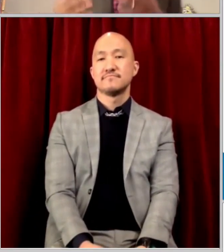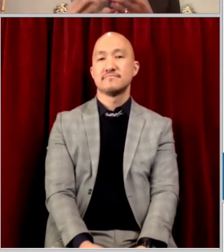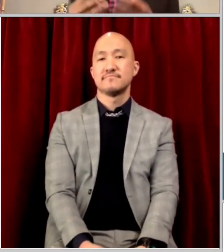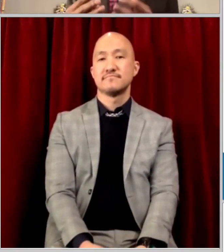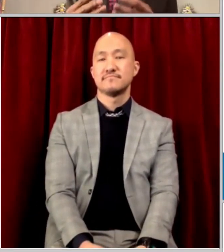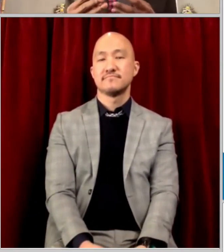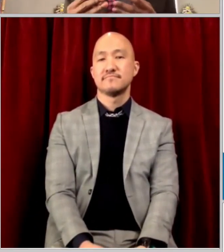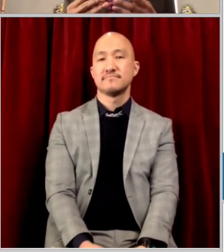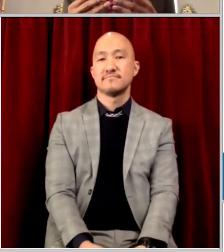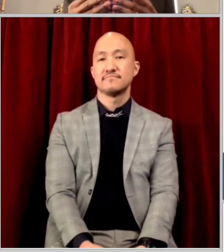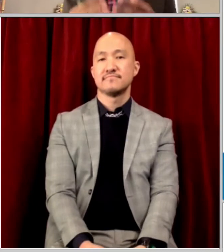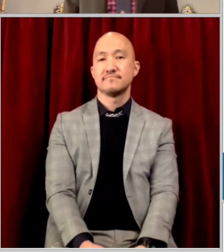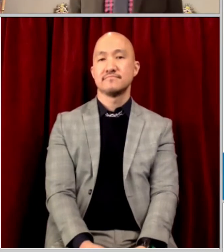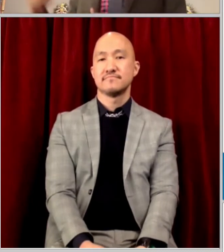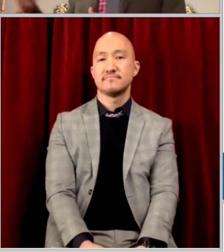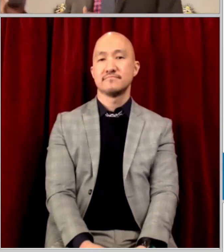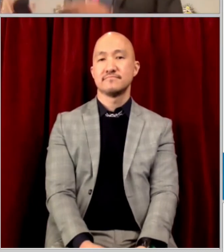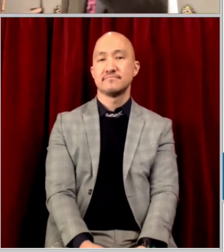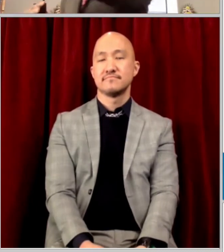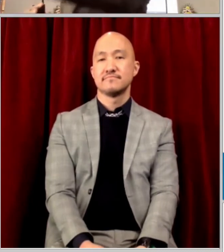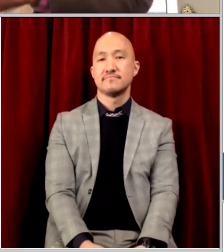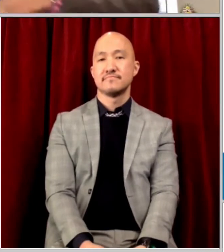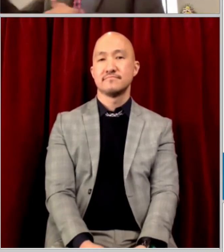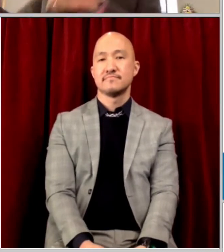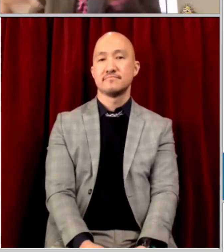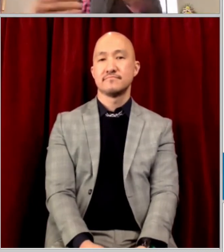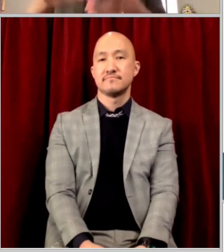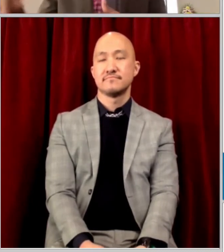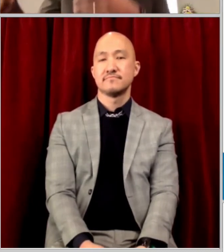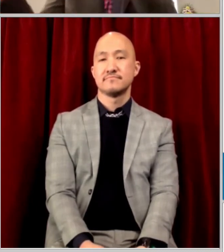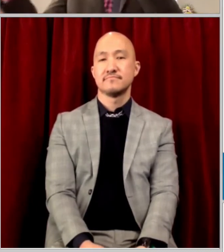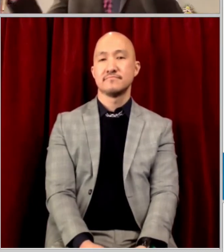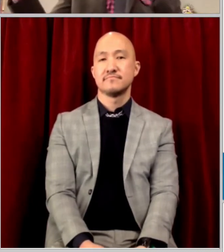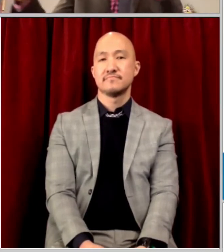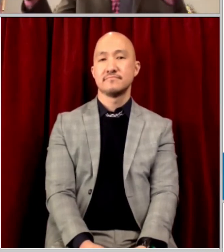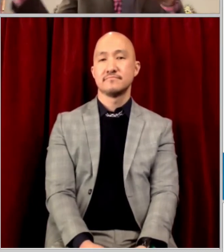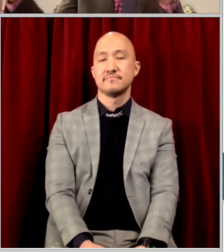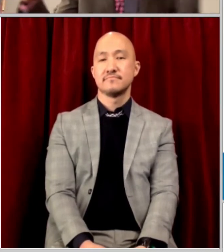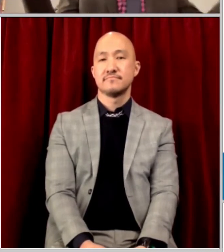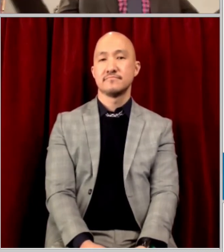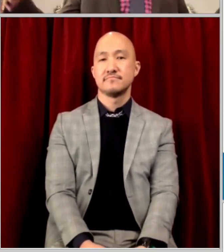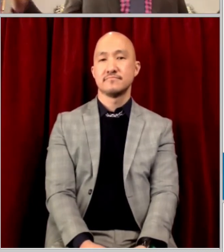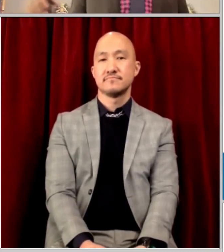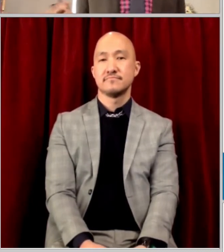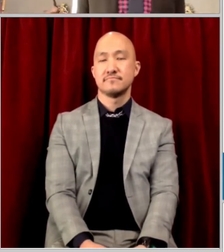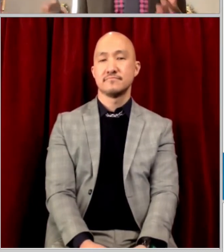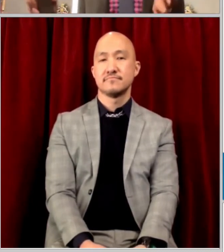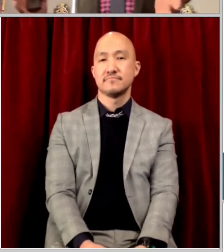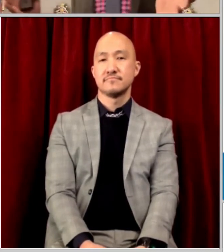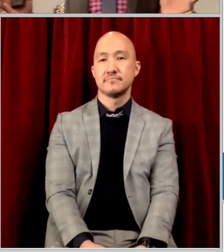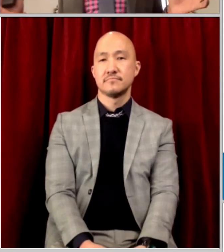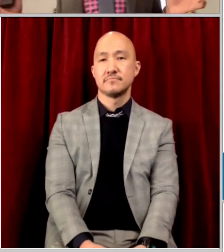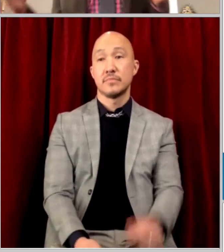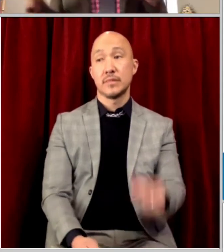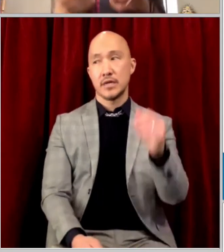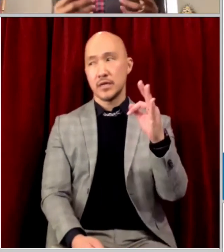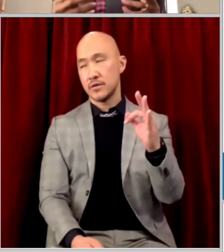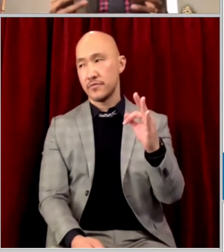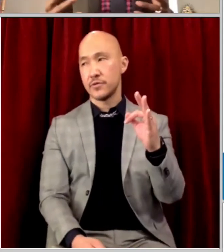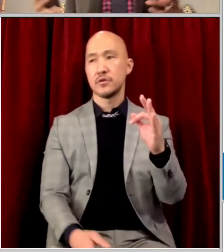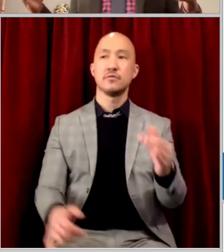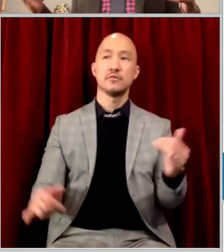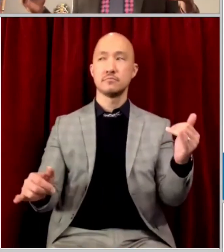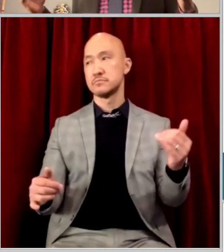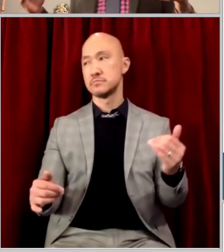bad company. Now, I'm not talking about, hey, I'm talking to somebody once or twice a week. No, bad